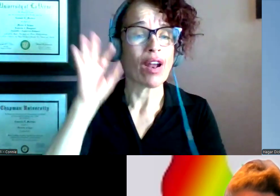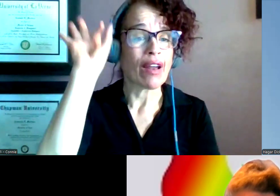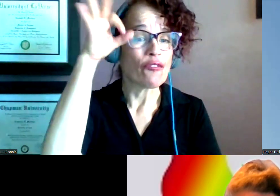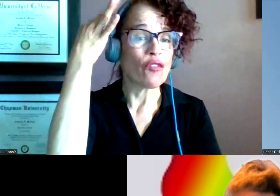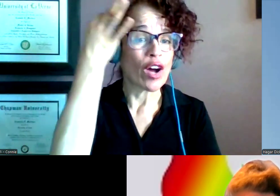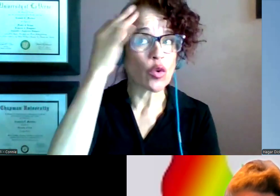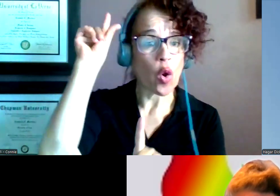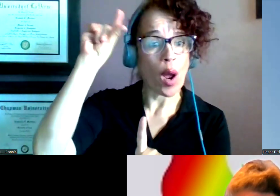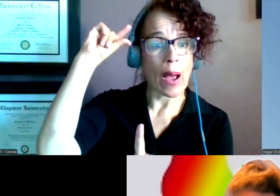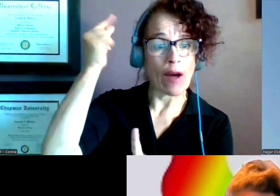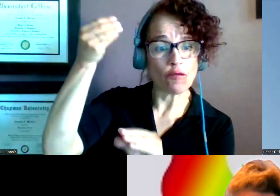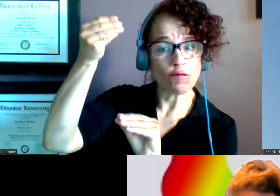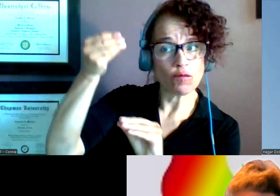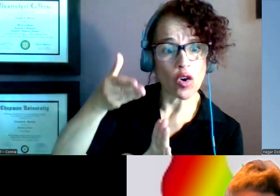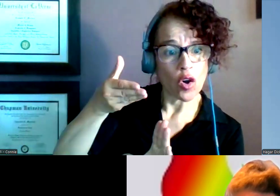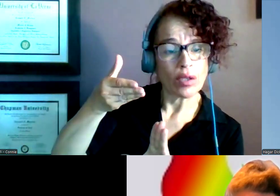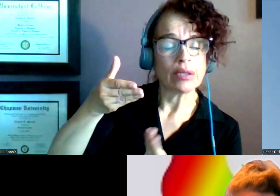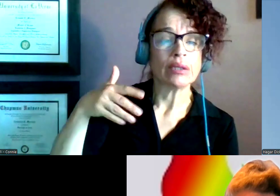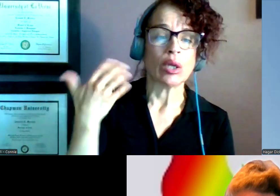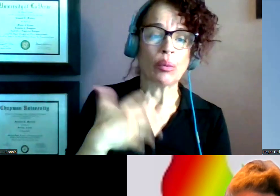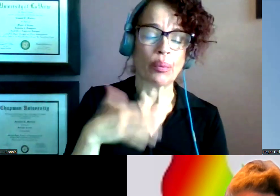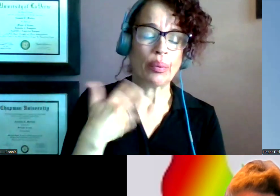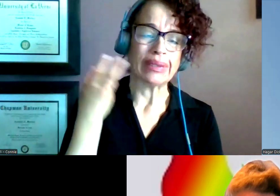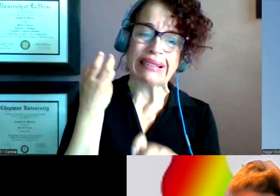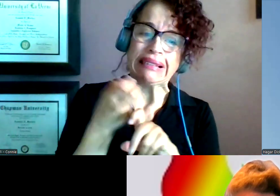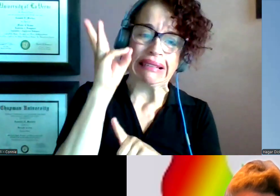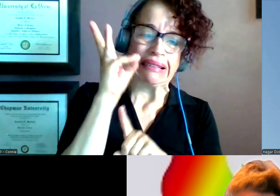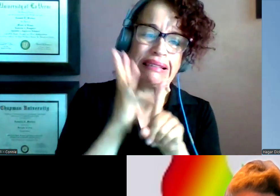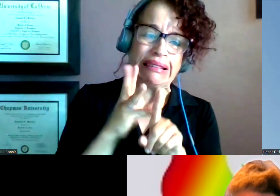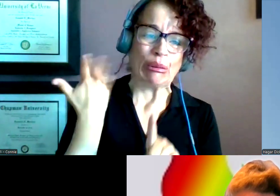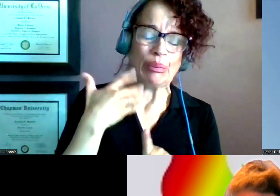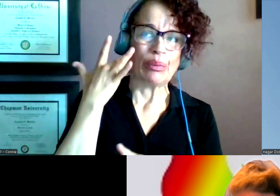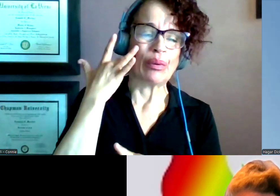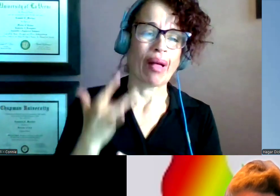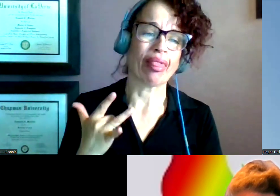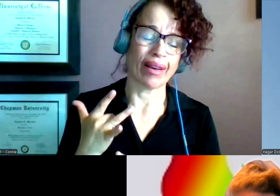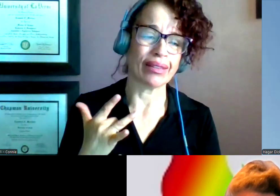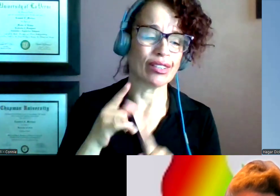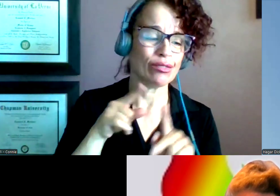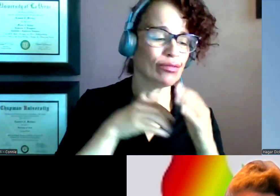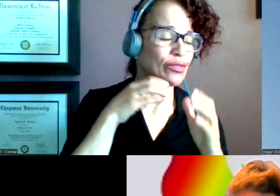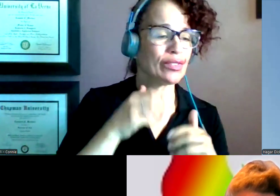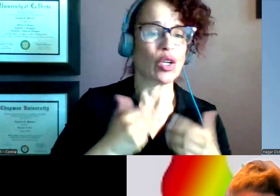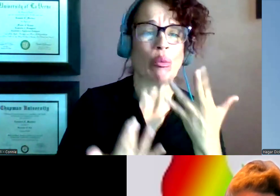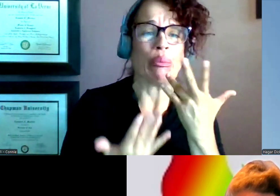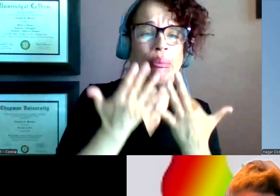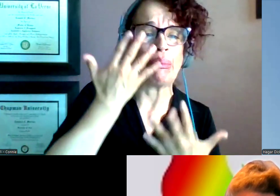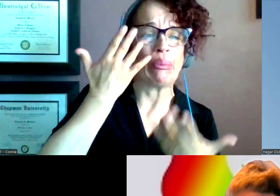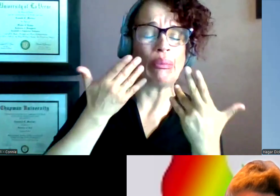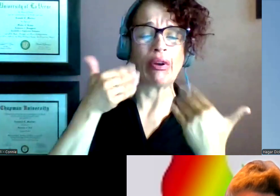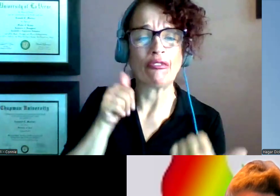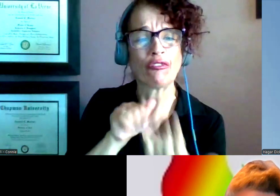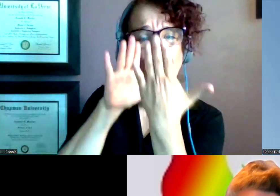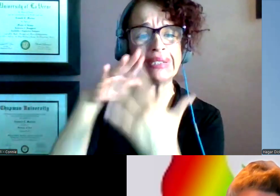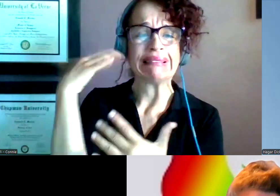government. So this has been a tough 6 months for California, from destructive wildfires to facing a